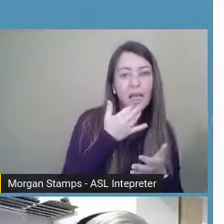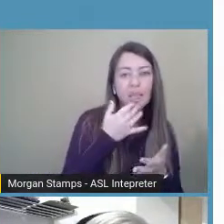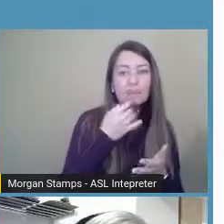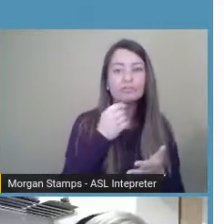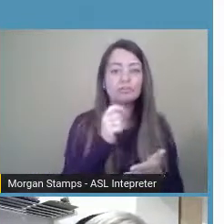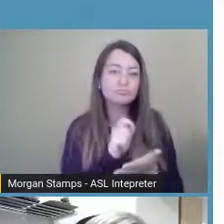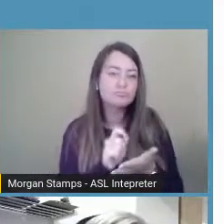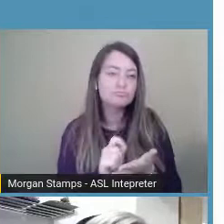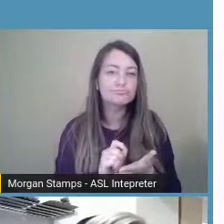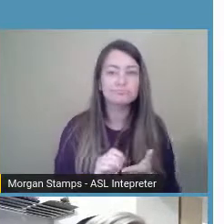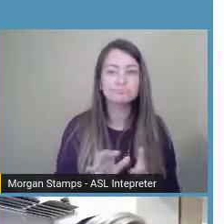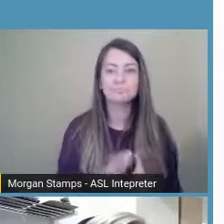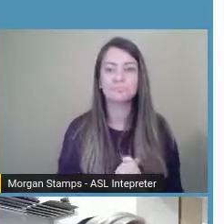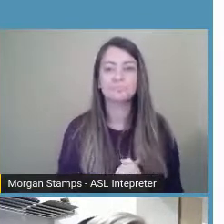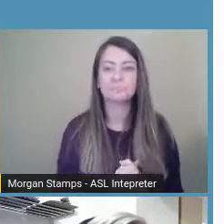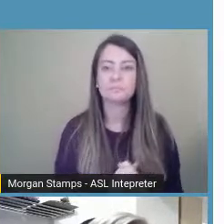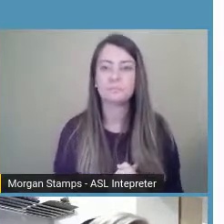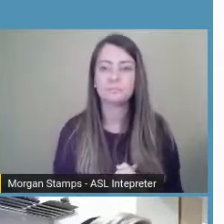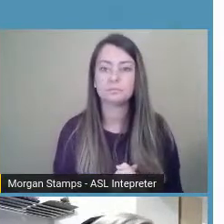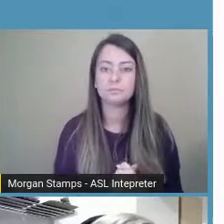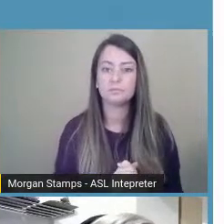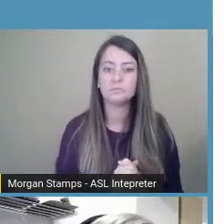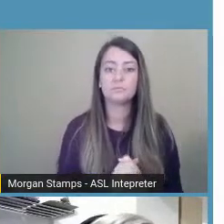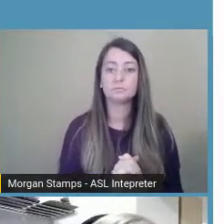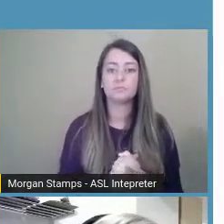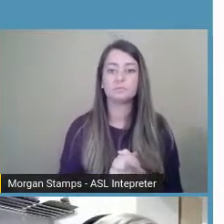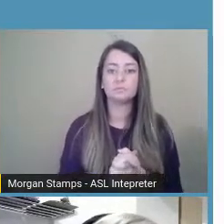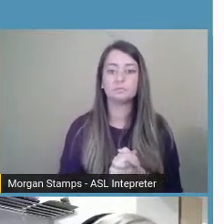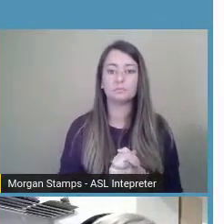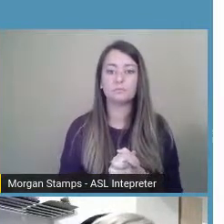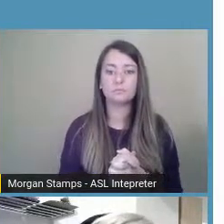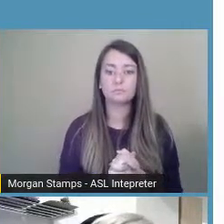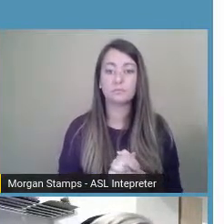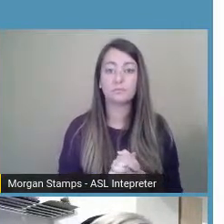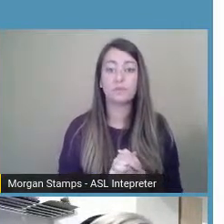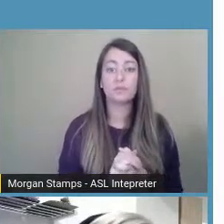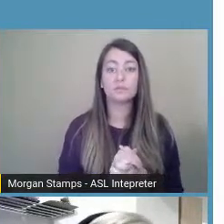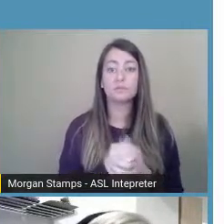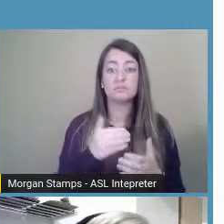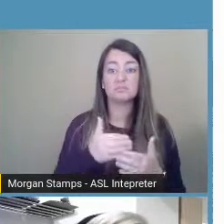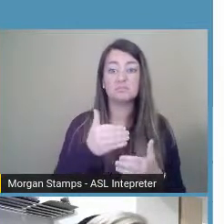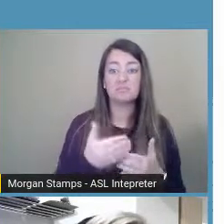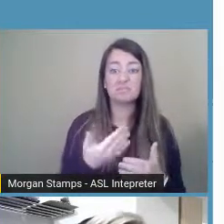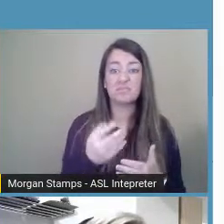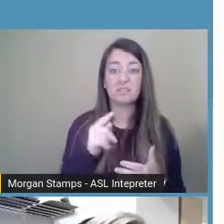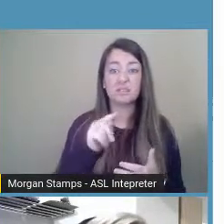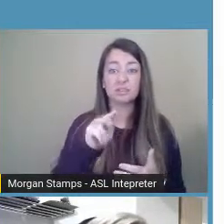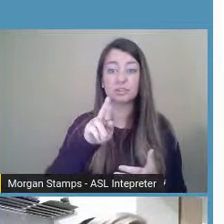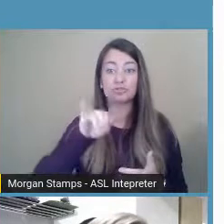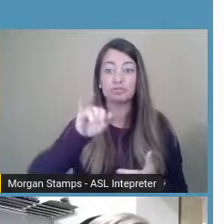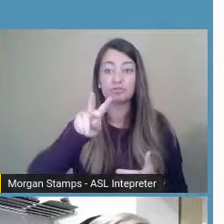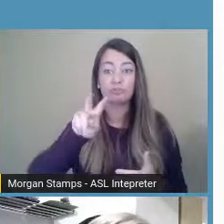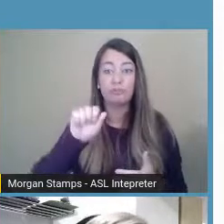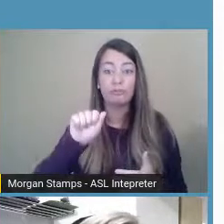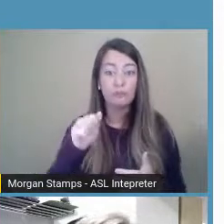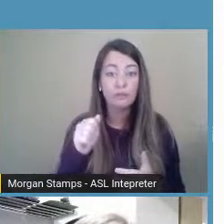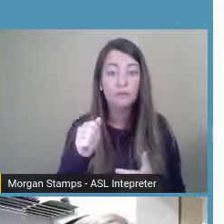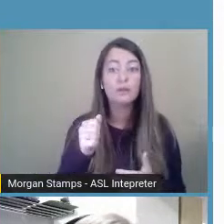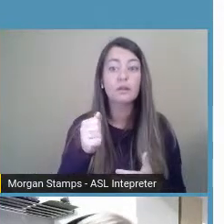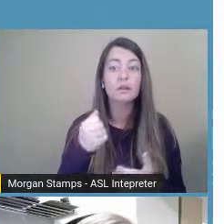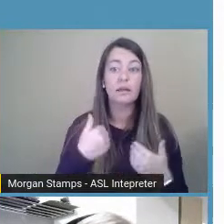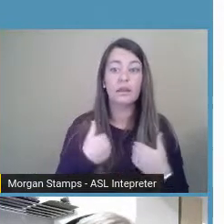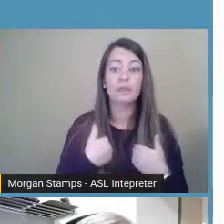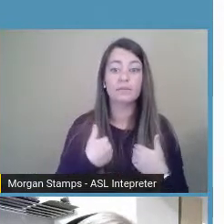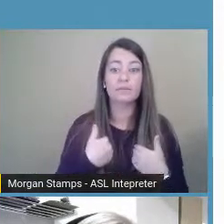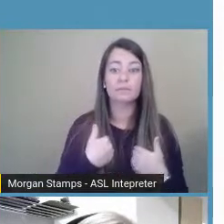and beer. Our staff wrote 4 rounds of original trivia related to this theme, including a visual round, we are